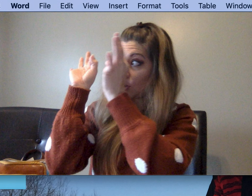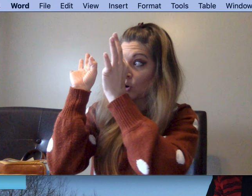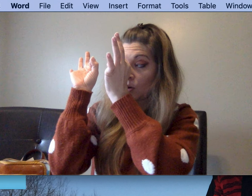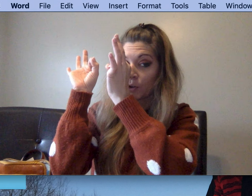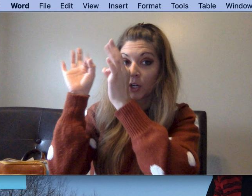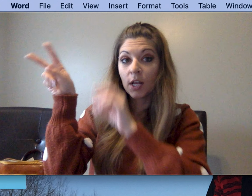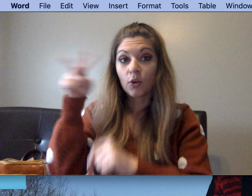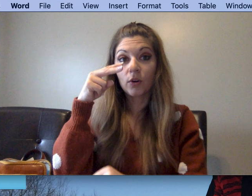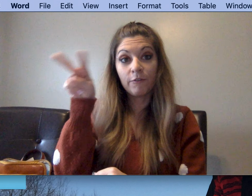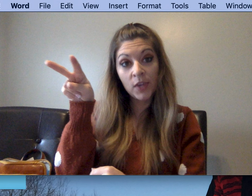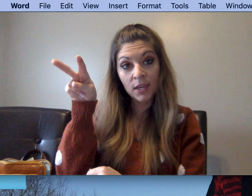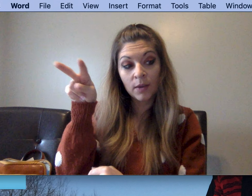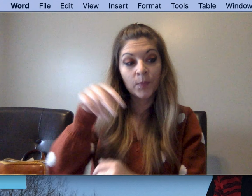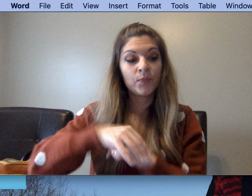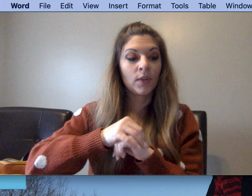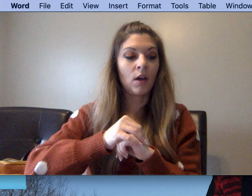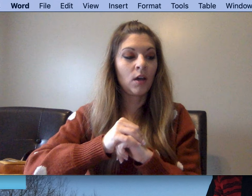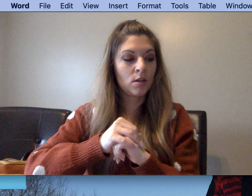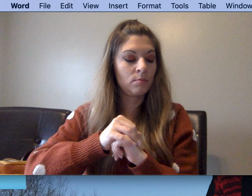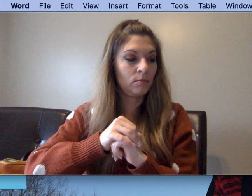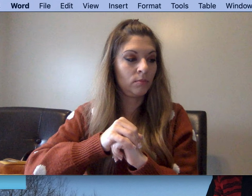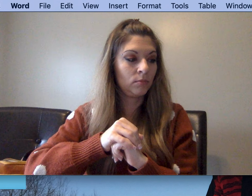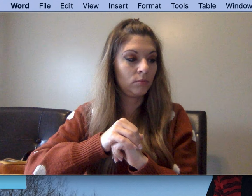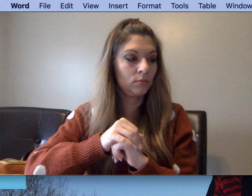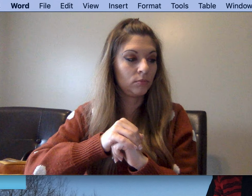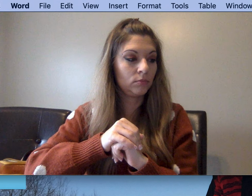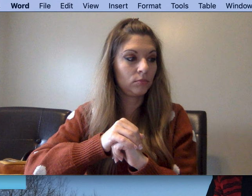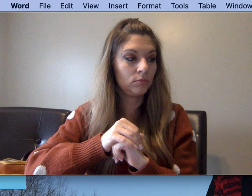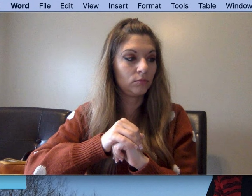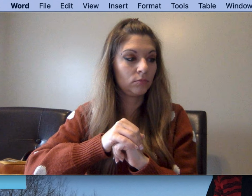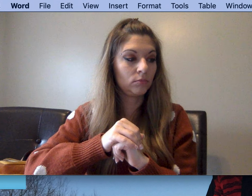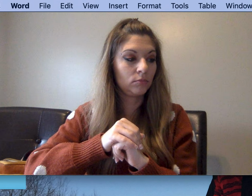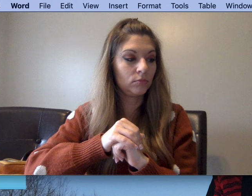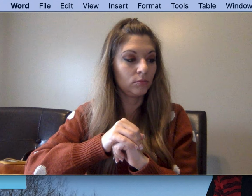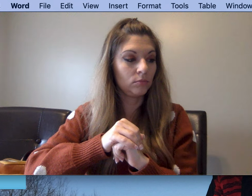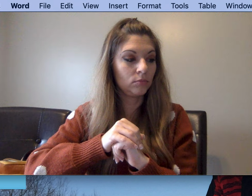down, I look over, or V, my